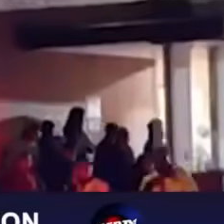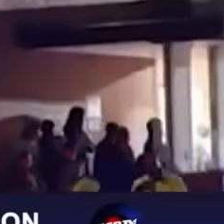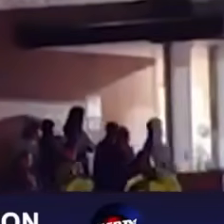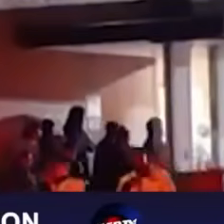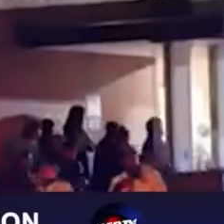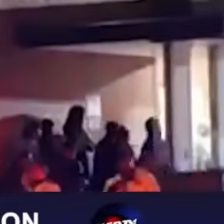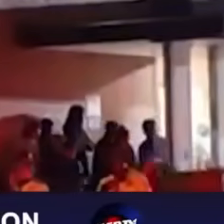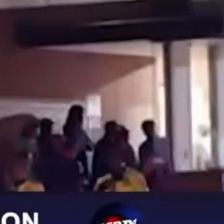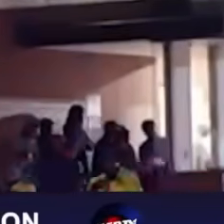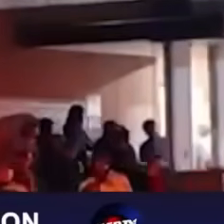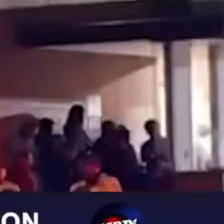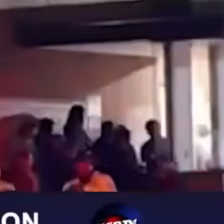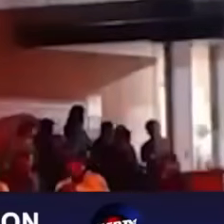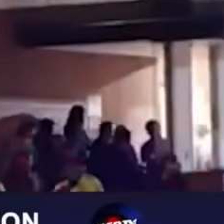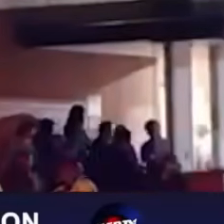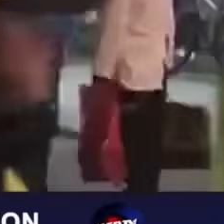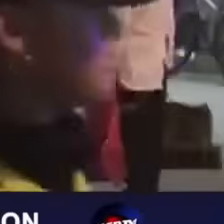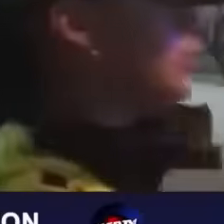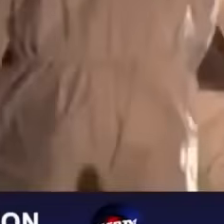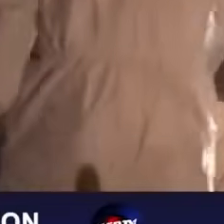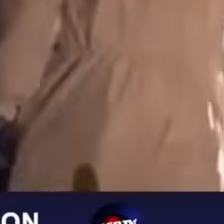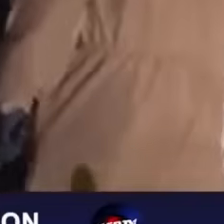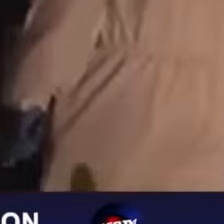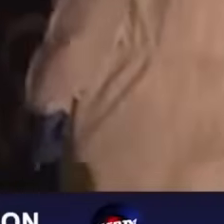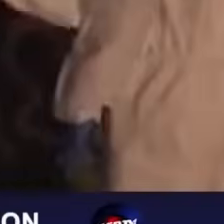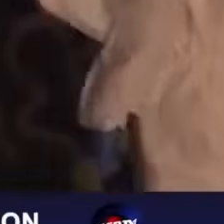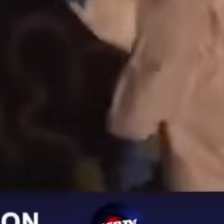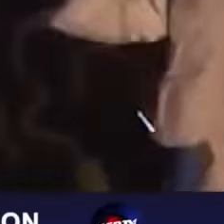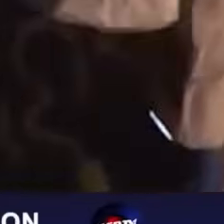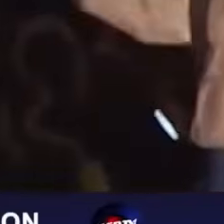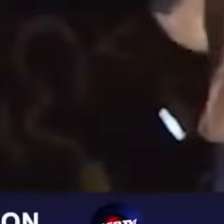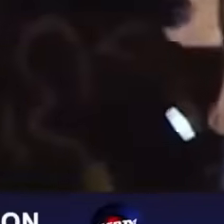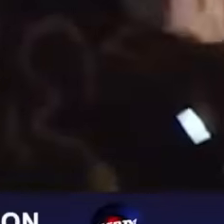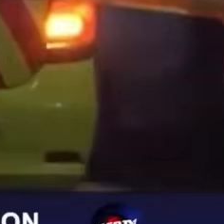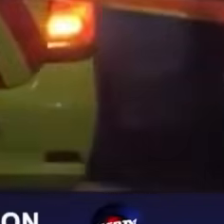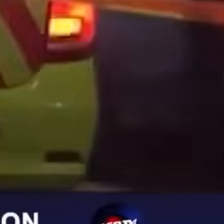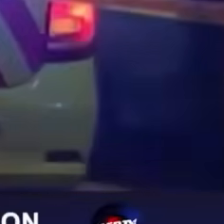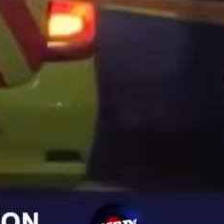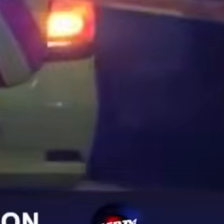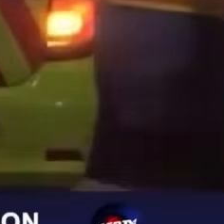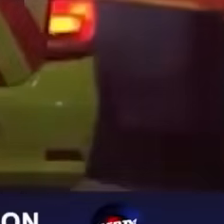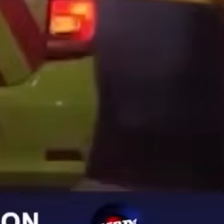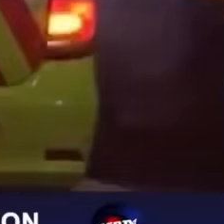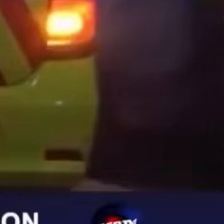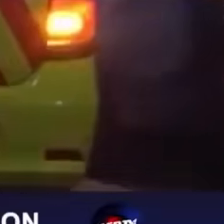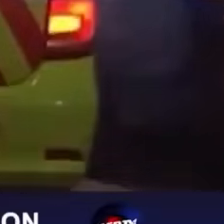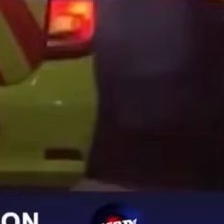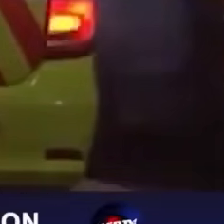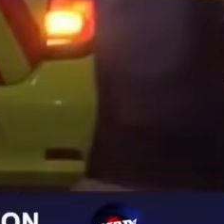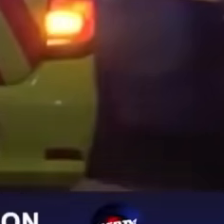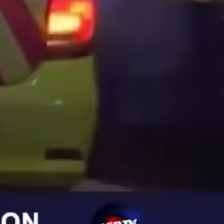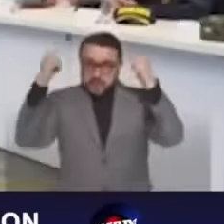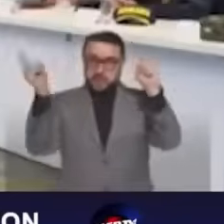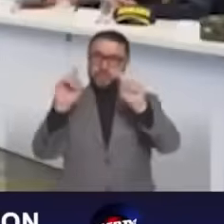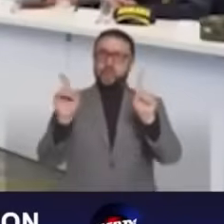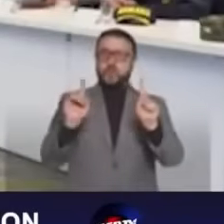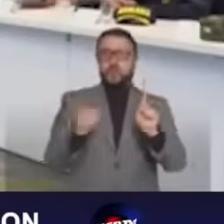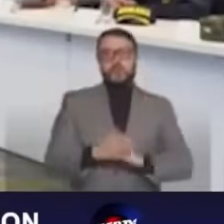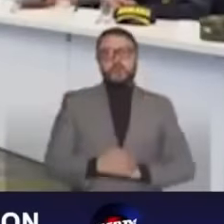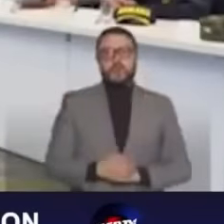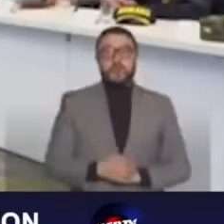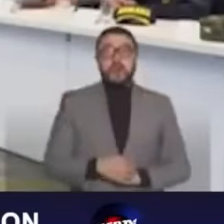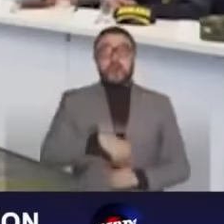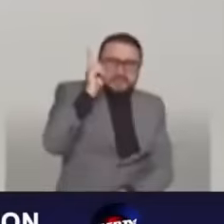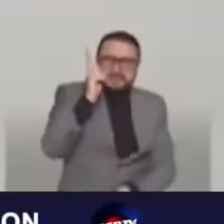in the ICU. This shooting, which was captured on video, has shaken Colombia, evoking the political violence